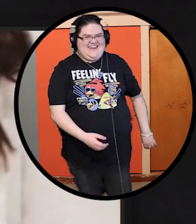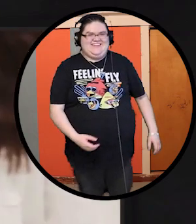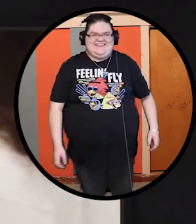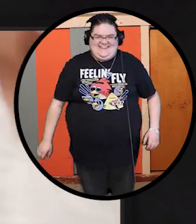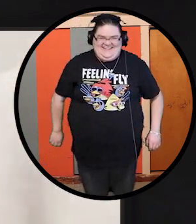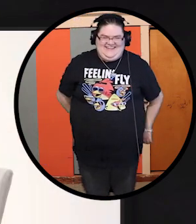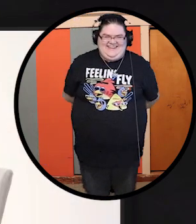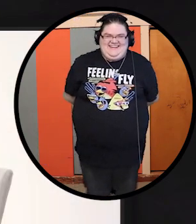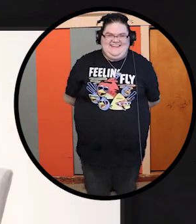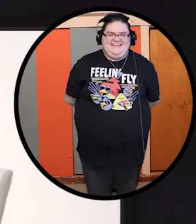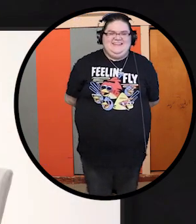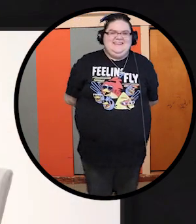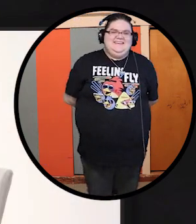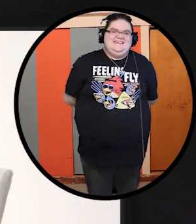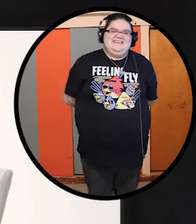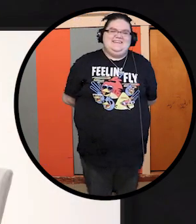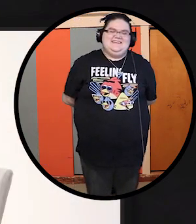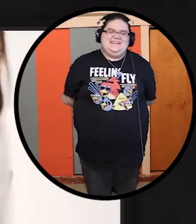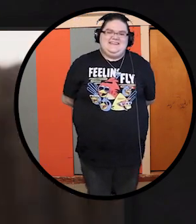I'm sure.